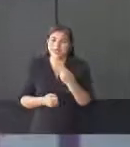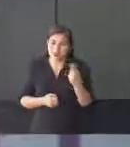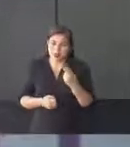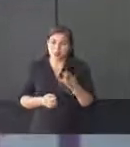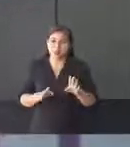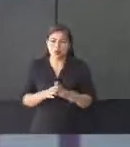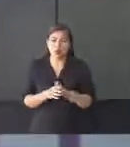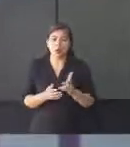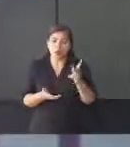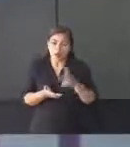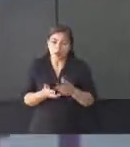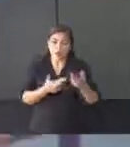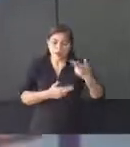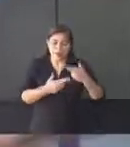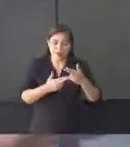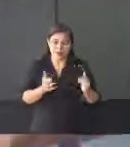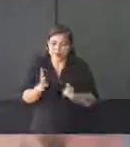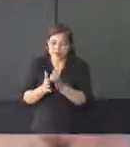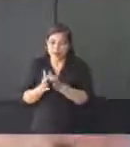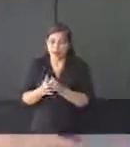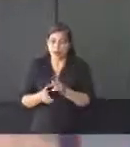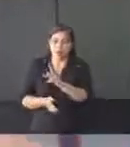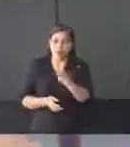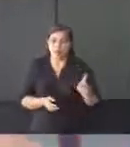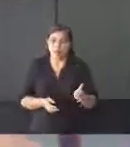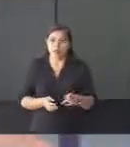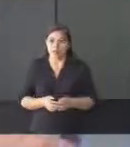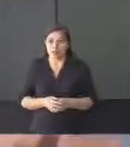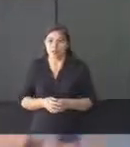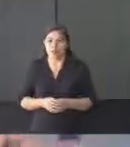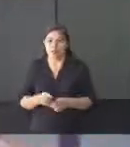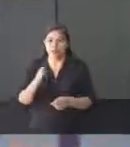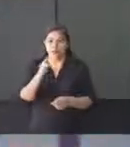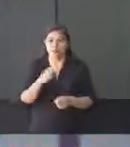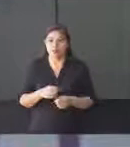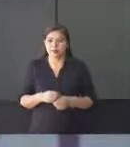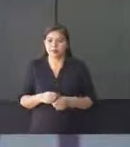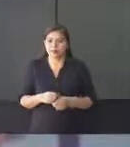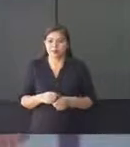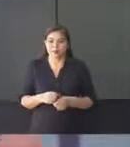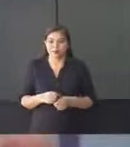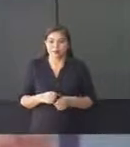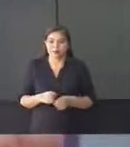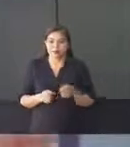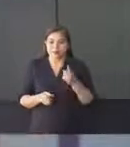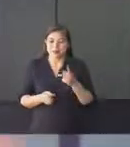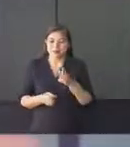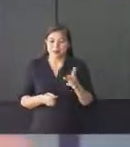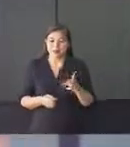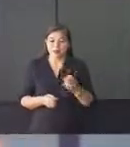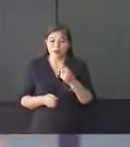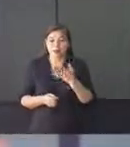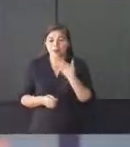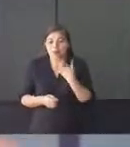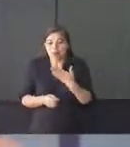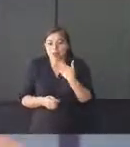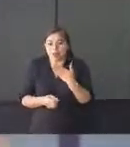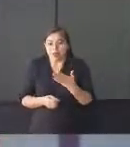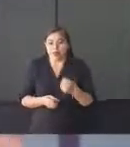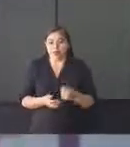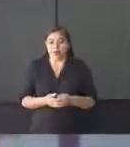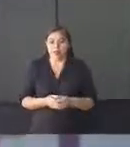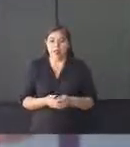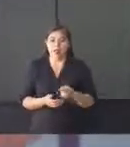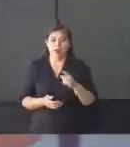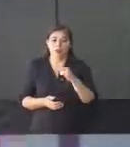We need to rejuvenate our population. Spain has 47 million people, and it will be the oldest